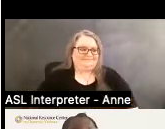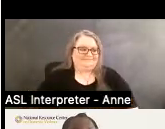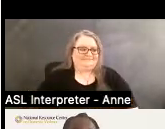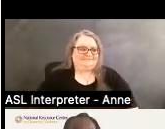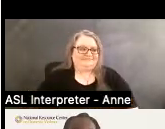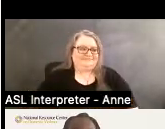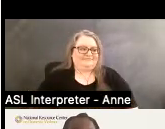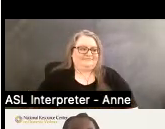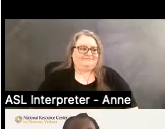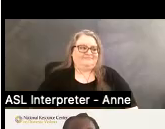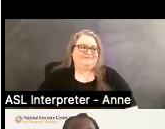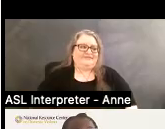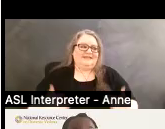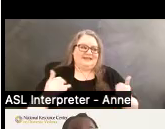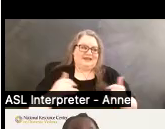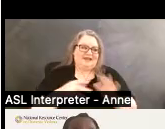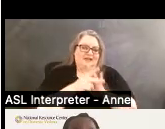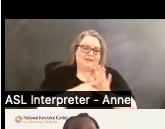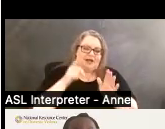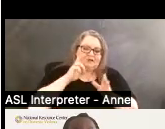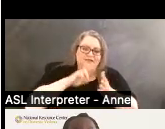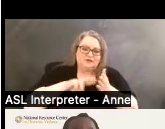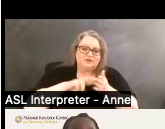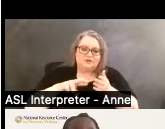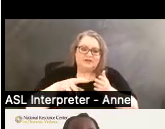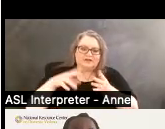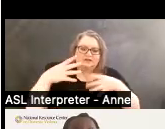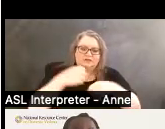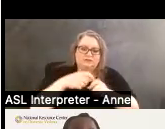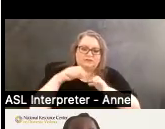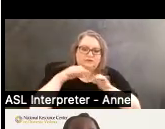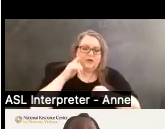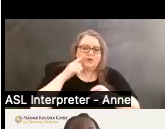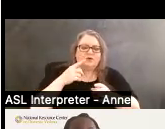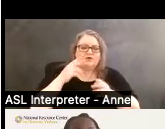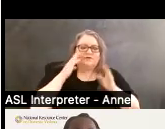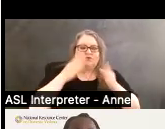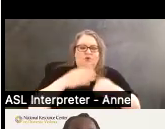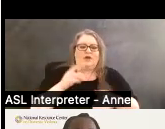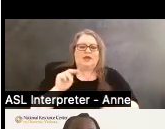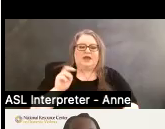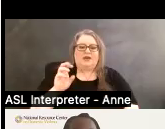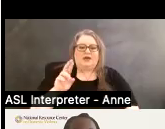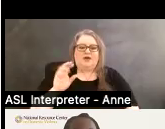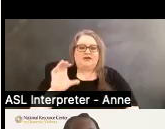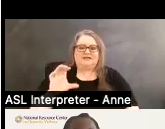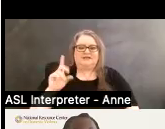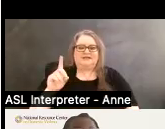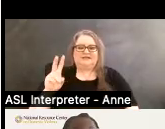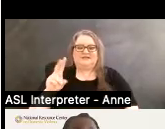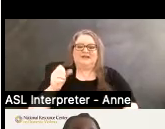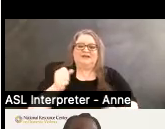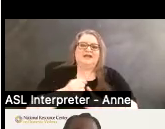Today's policy and research brief will focus on NRCDV's expanded